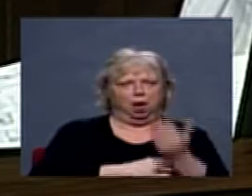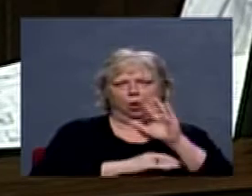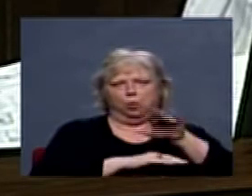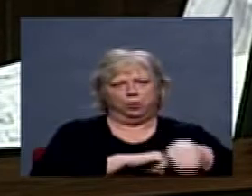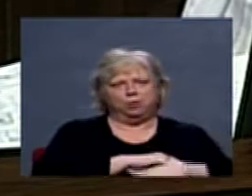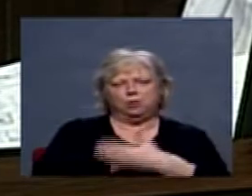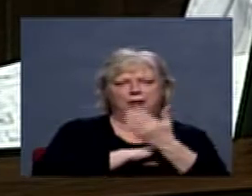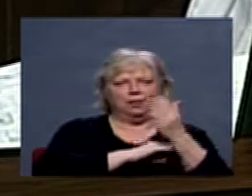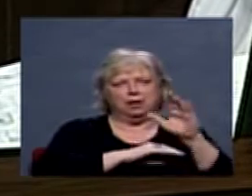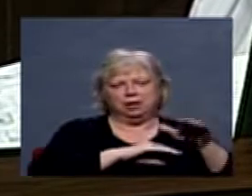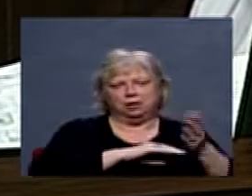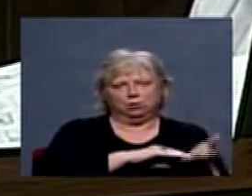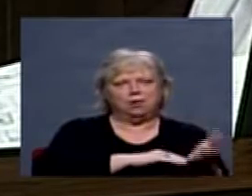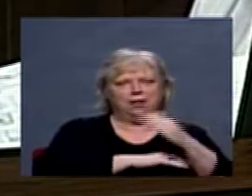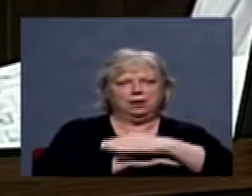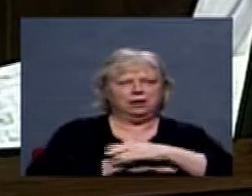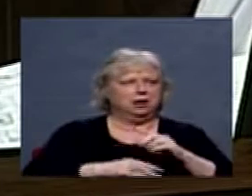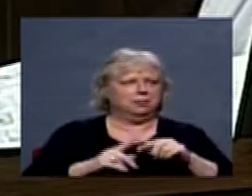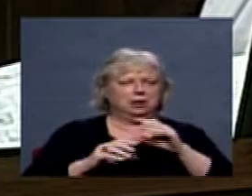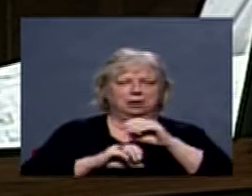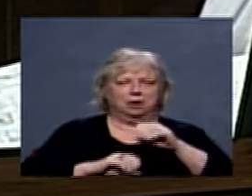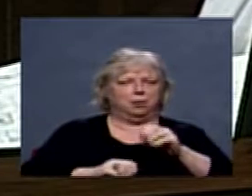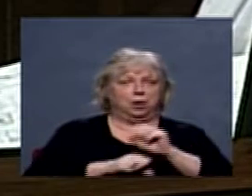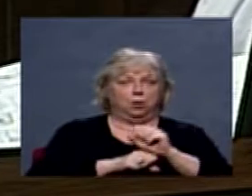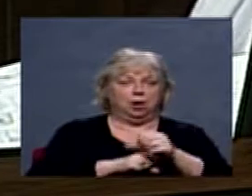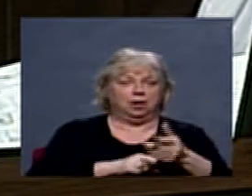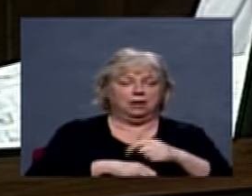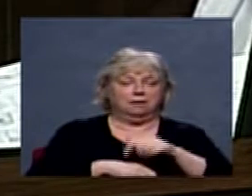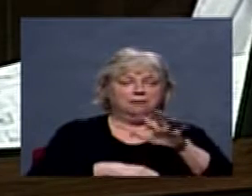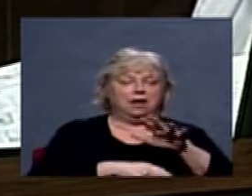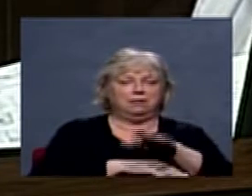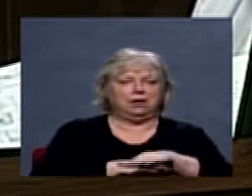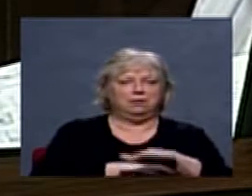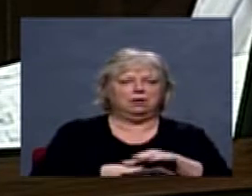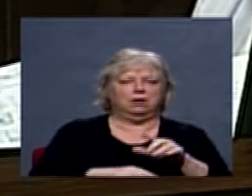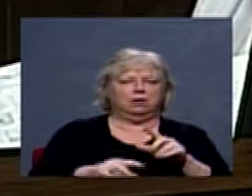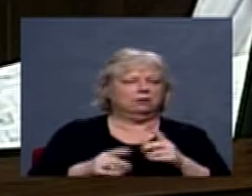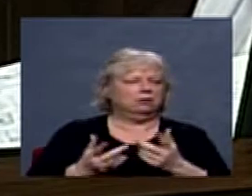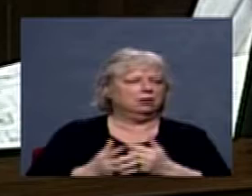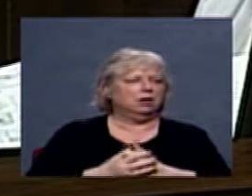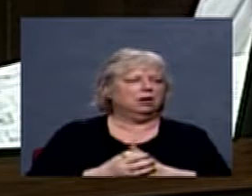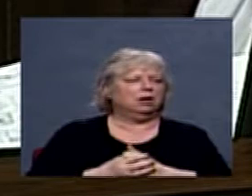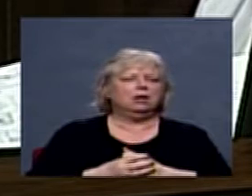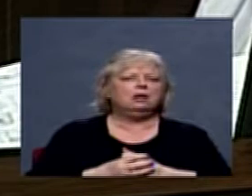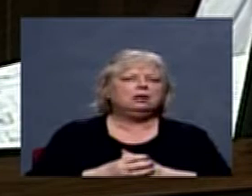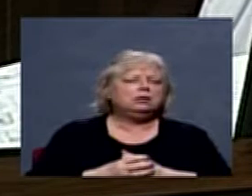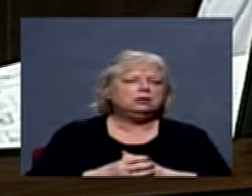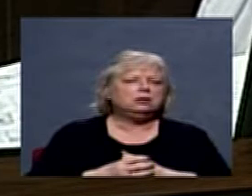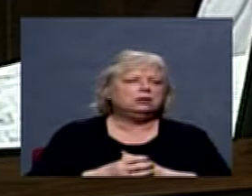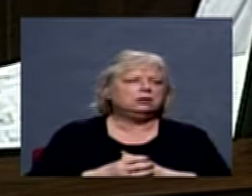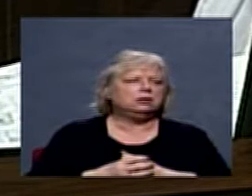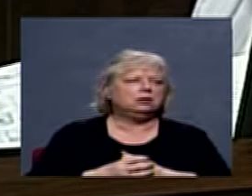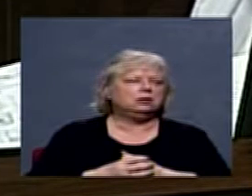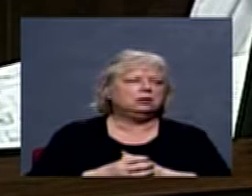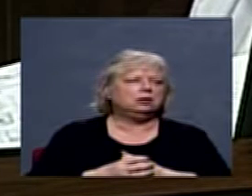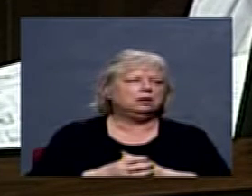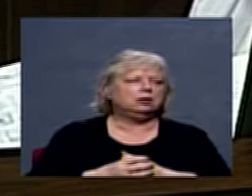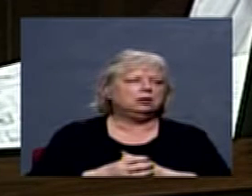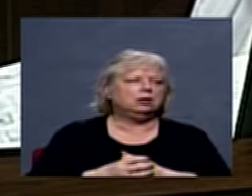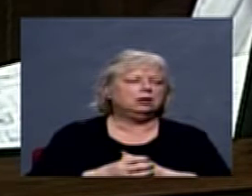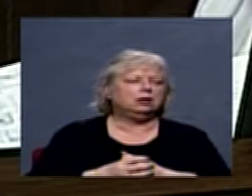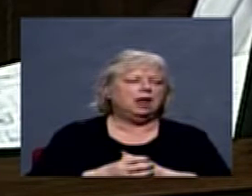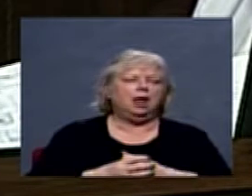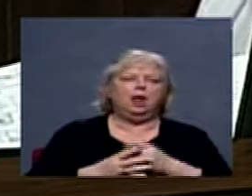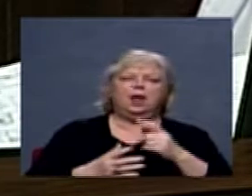anybody working there after 5 in the afternoon, but they can't get in there. What is the possibility of you closing off